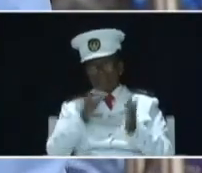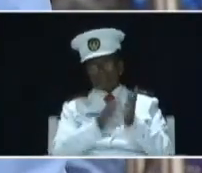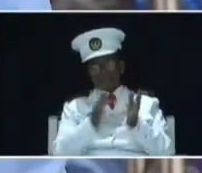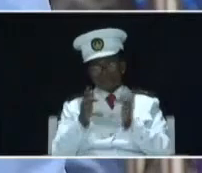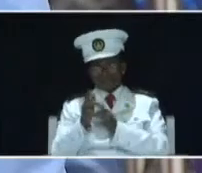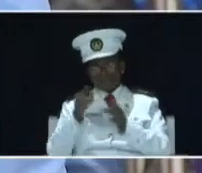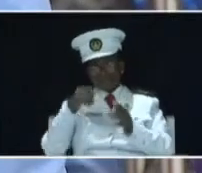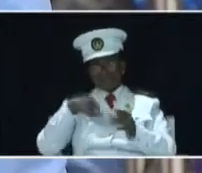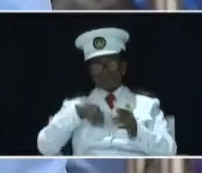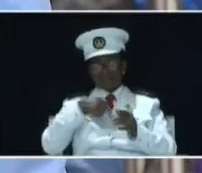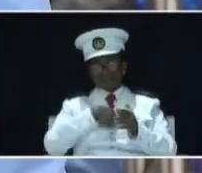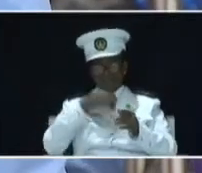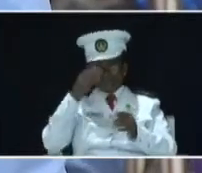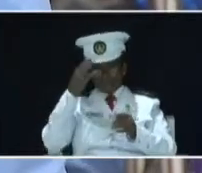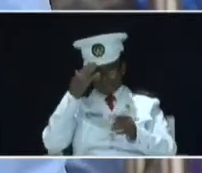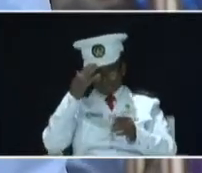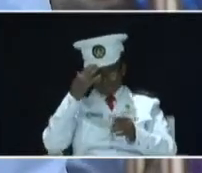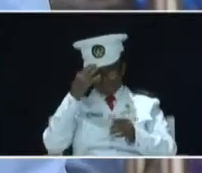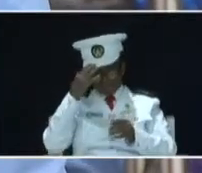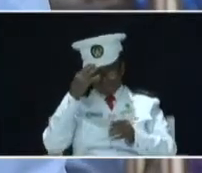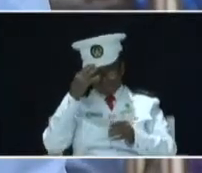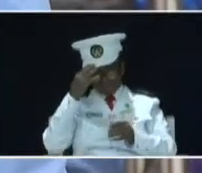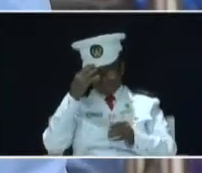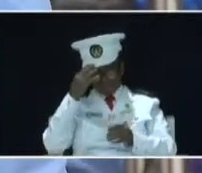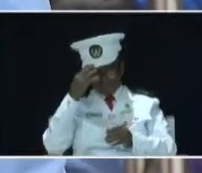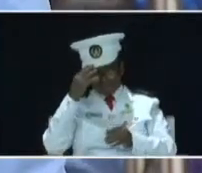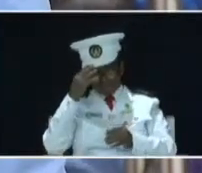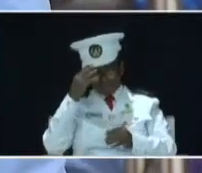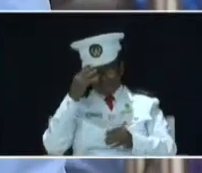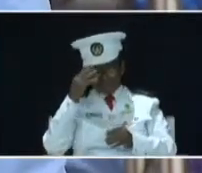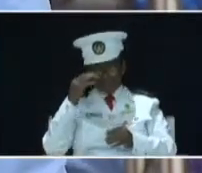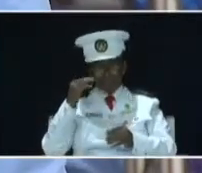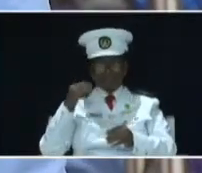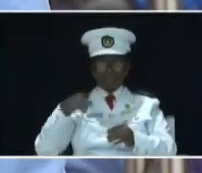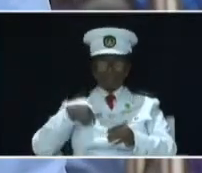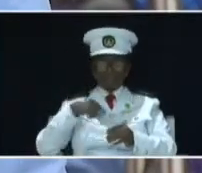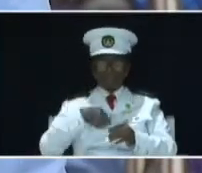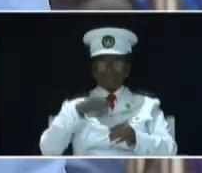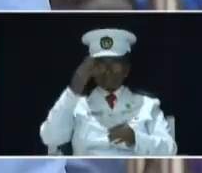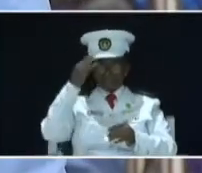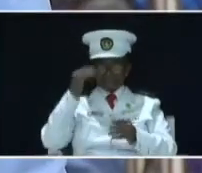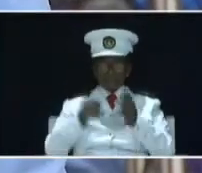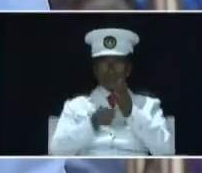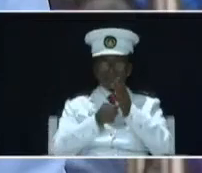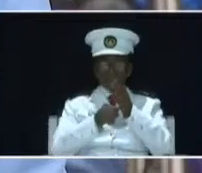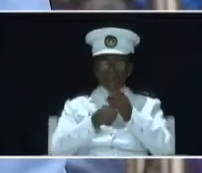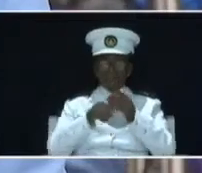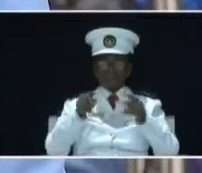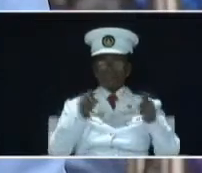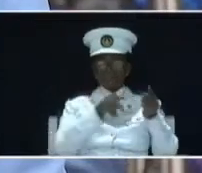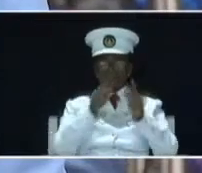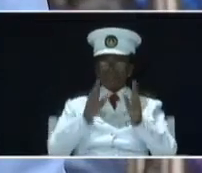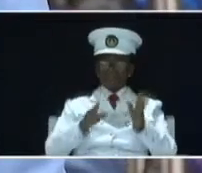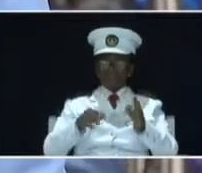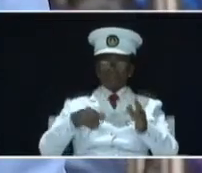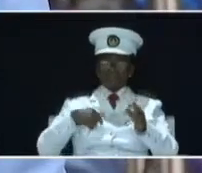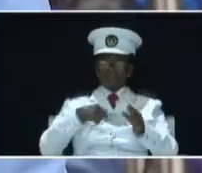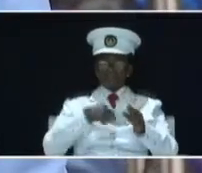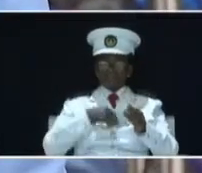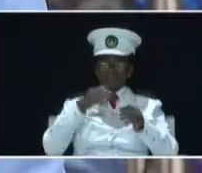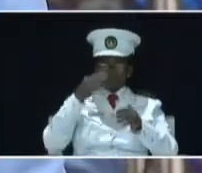Paul we know. We know the senior partner. We know the junior partner. Who are you?